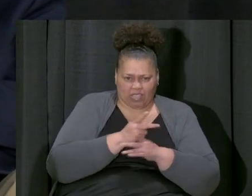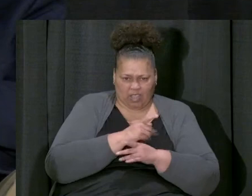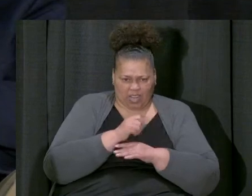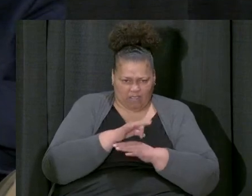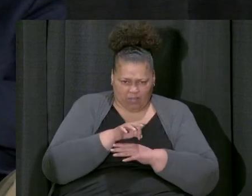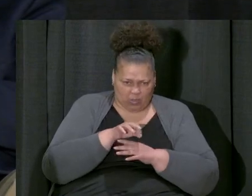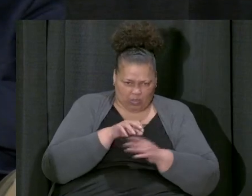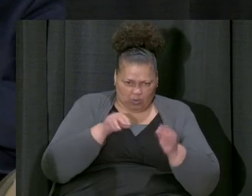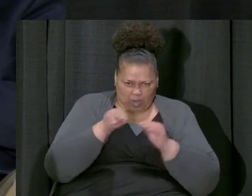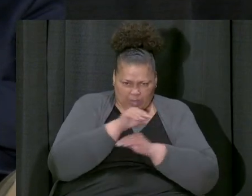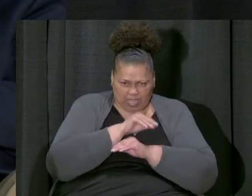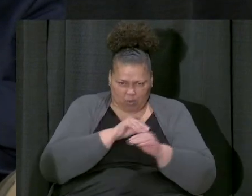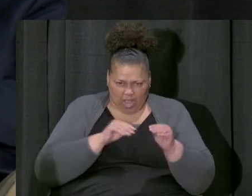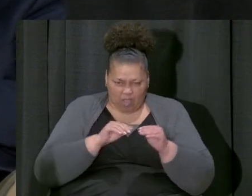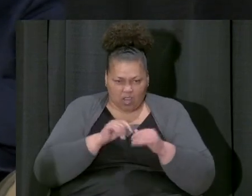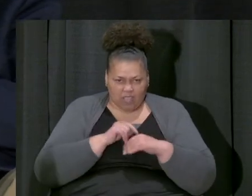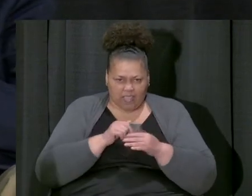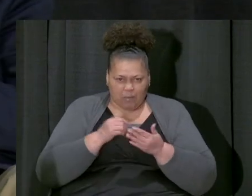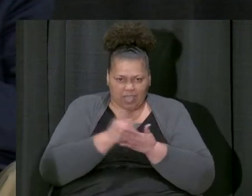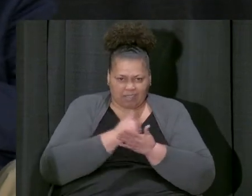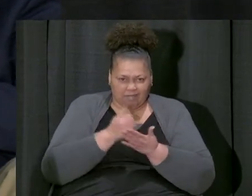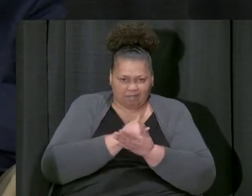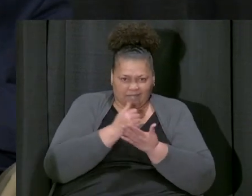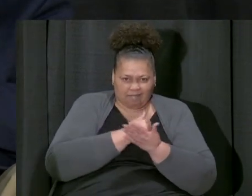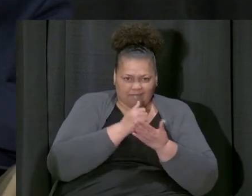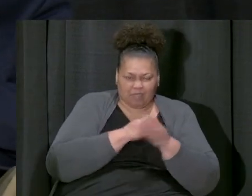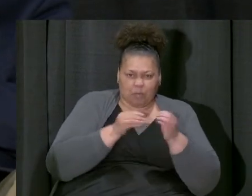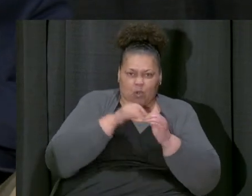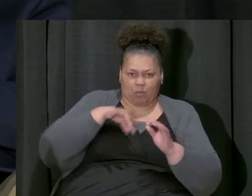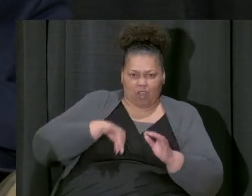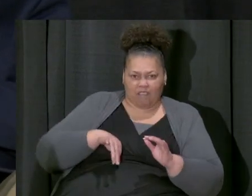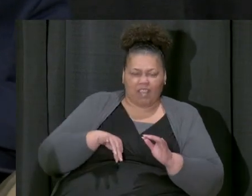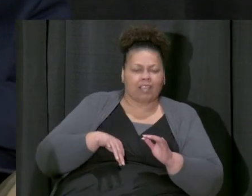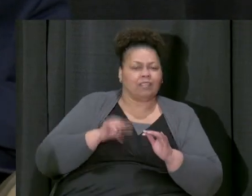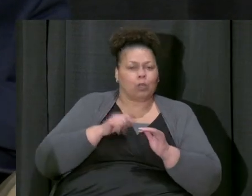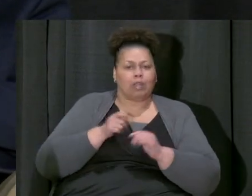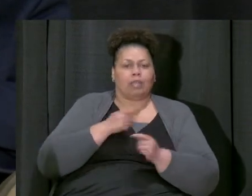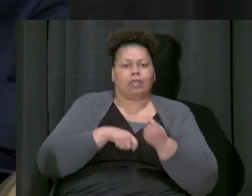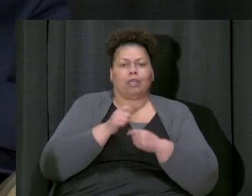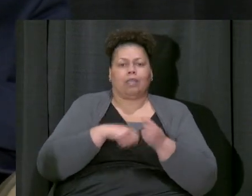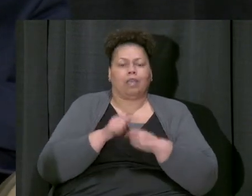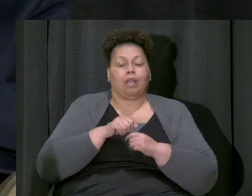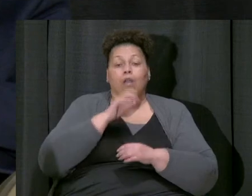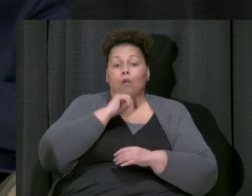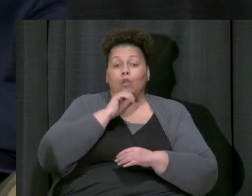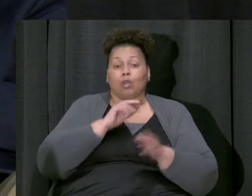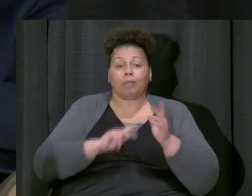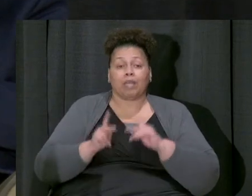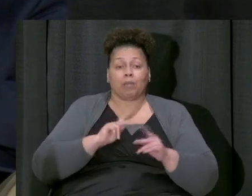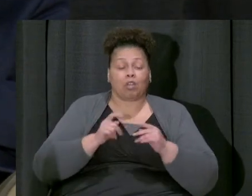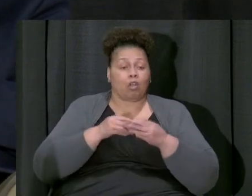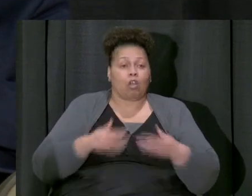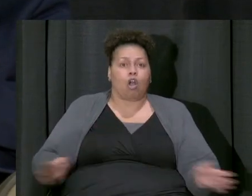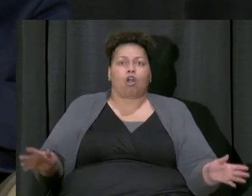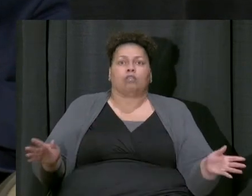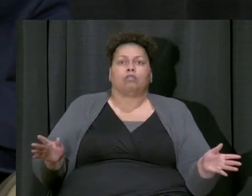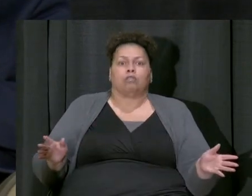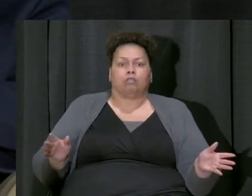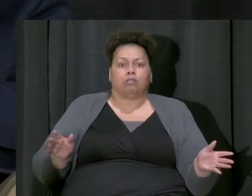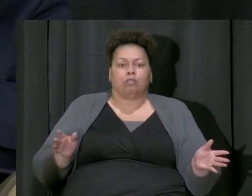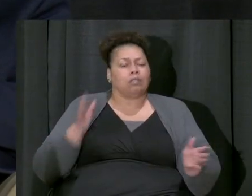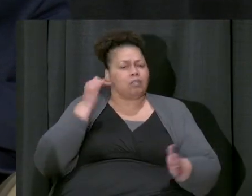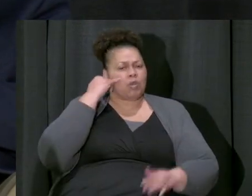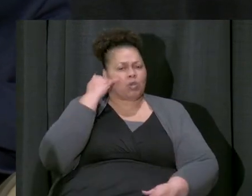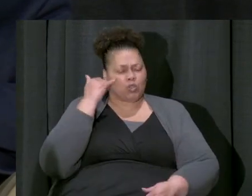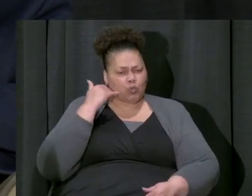scramble them around, they make more money, so they scramble them all around. And older people, you know, they're just lost. What if we had something that could